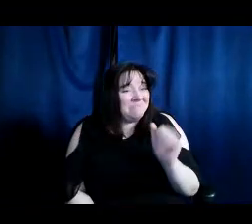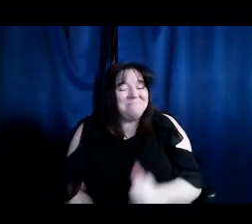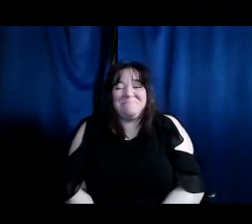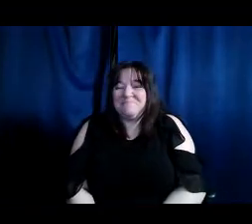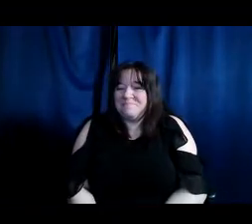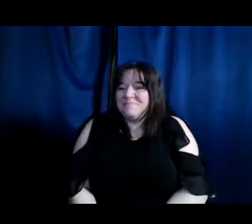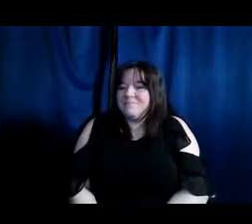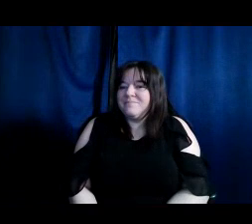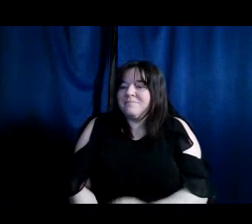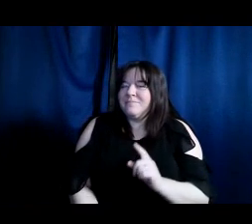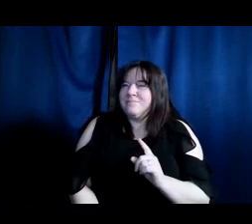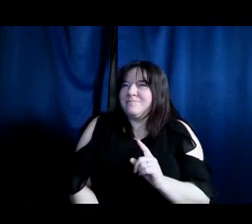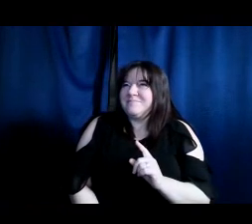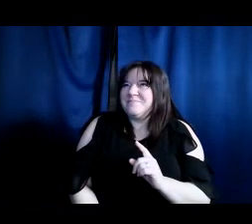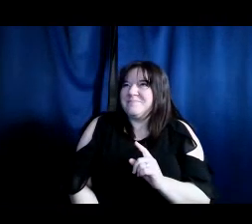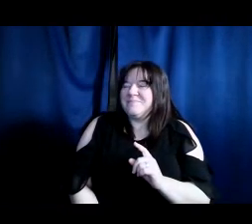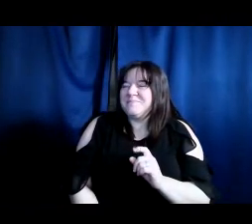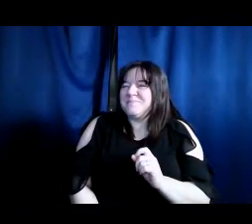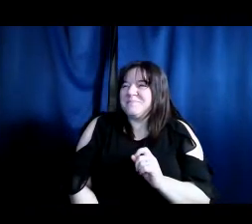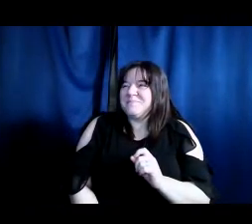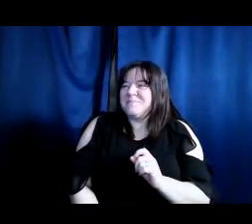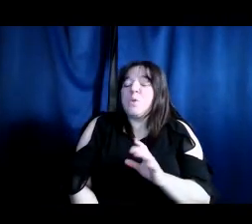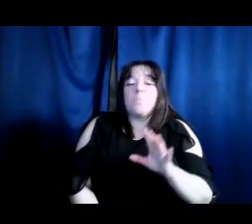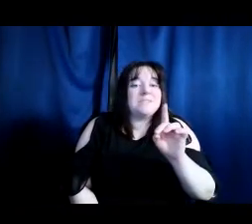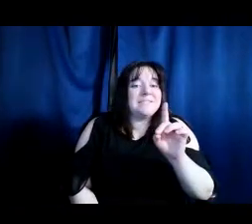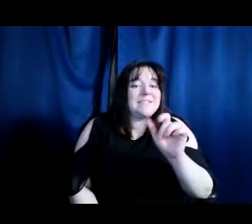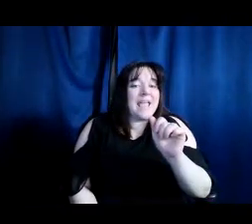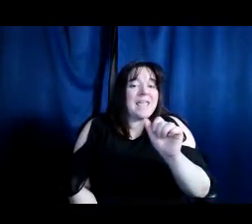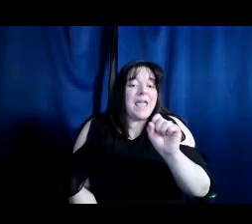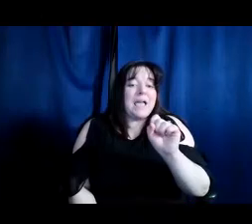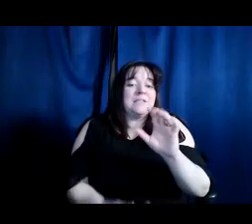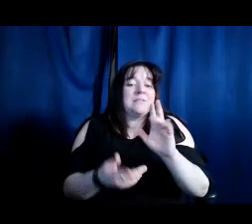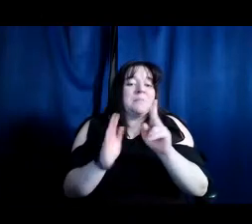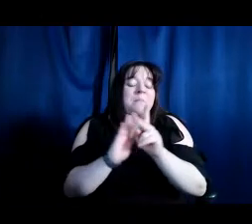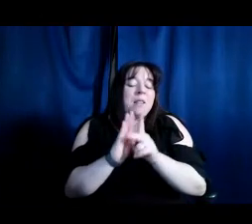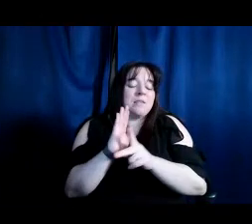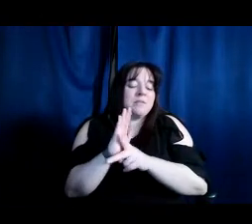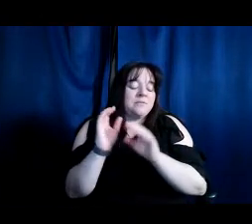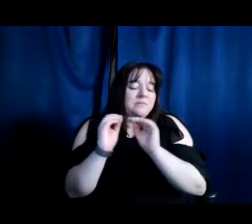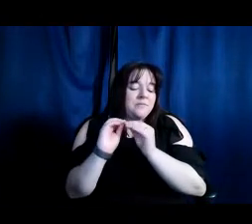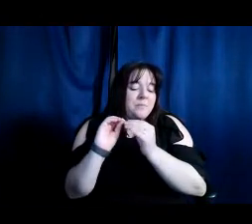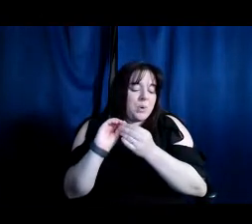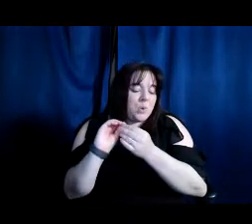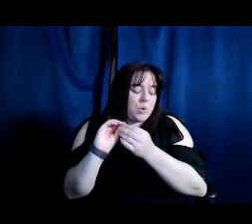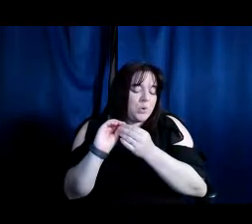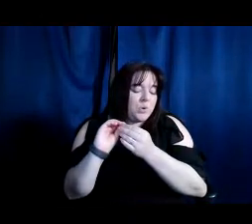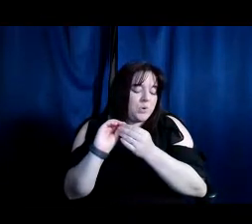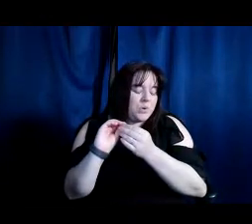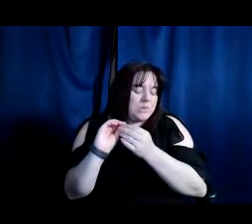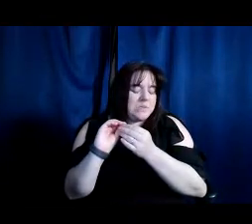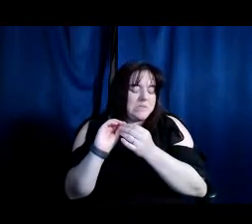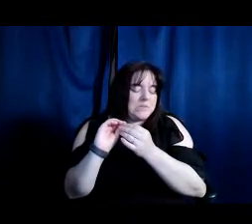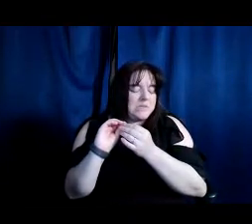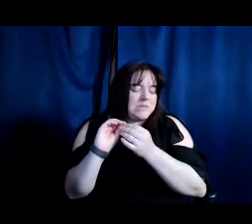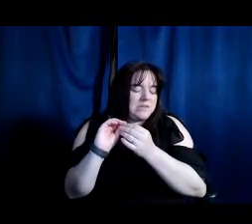So the DAS policy number is